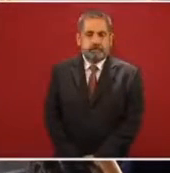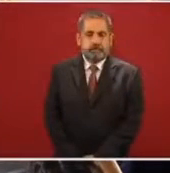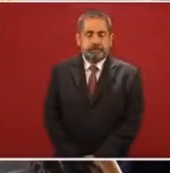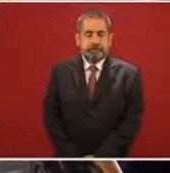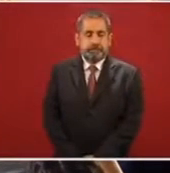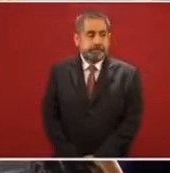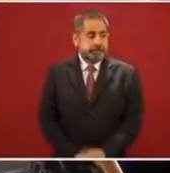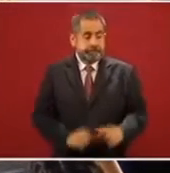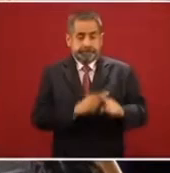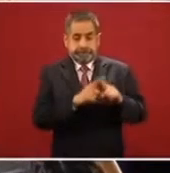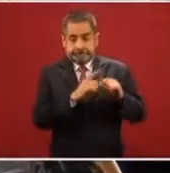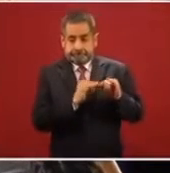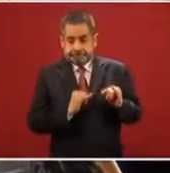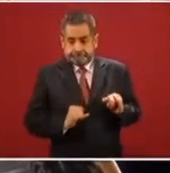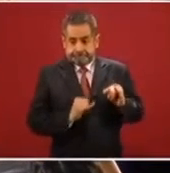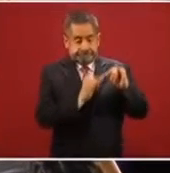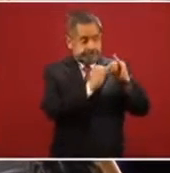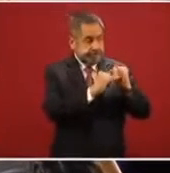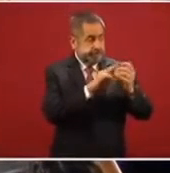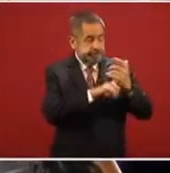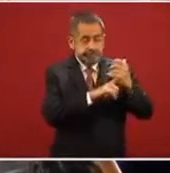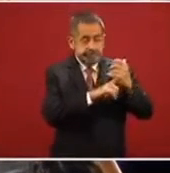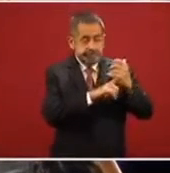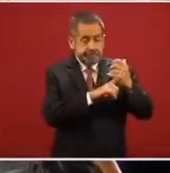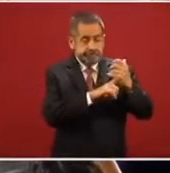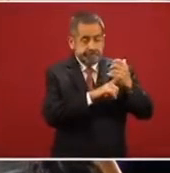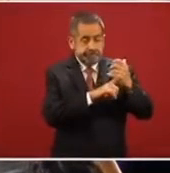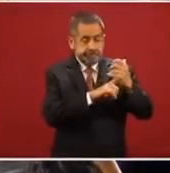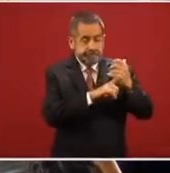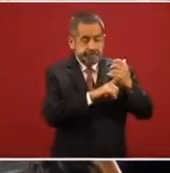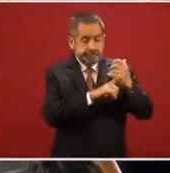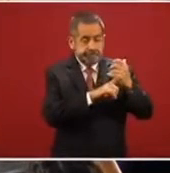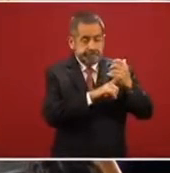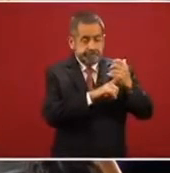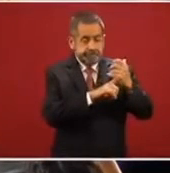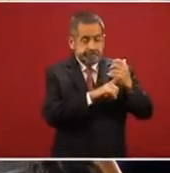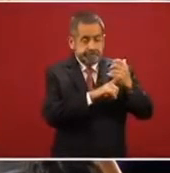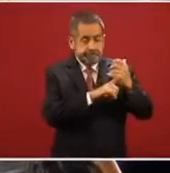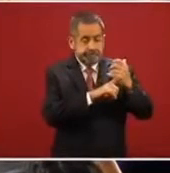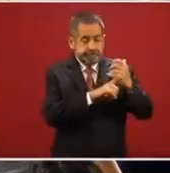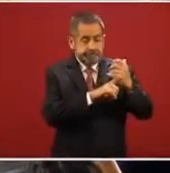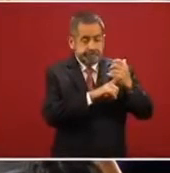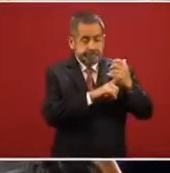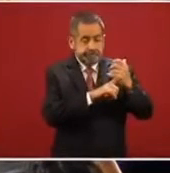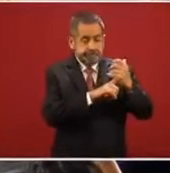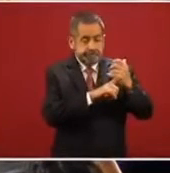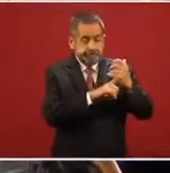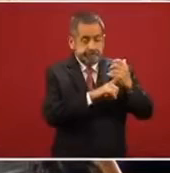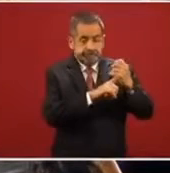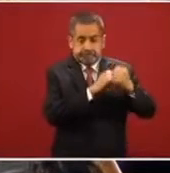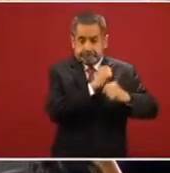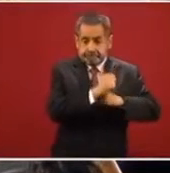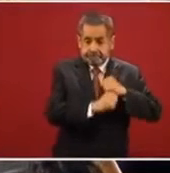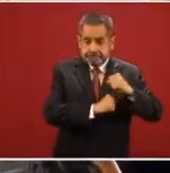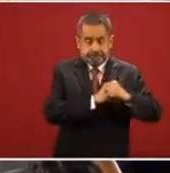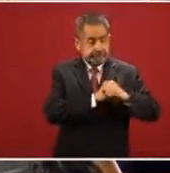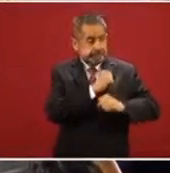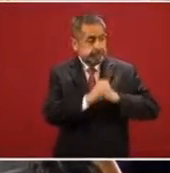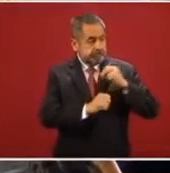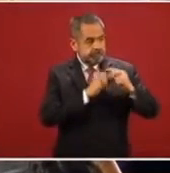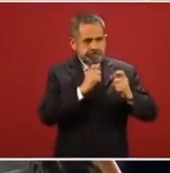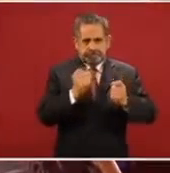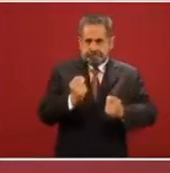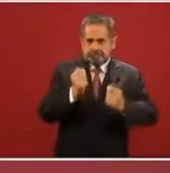Institutions que han gozado por muchos años, por décadas, that have enjoyed for many years, for decades, de